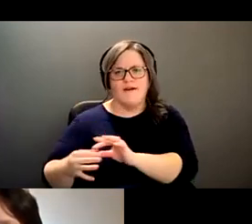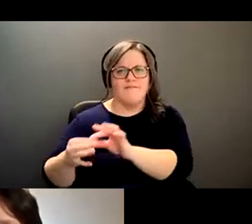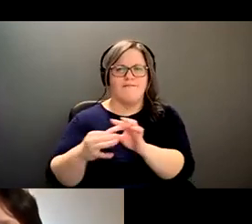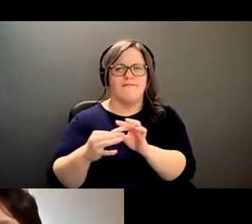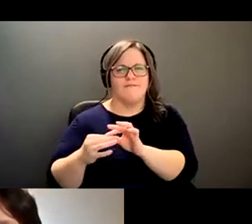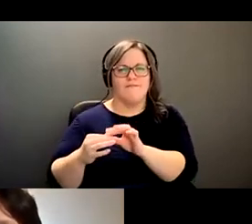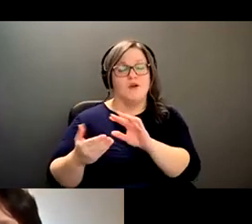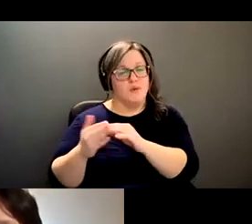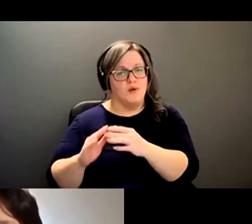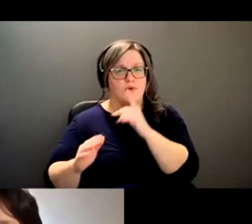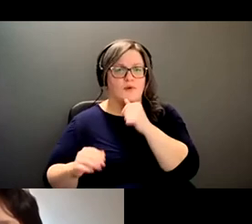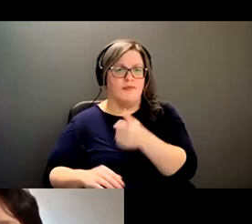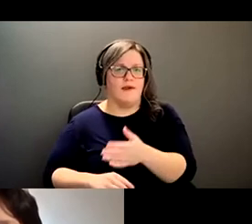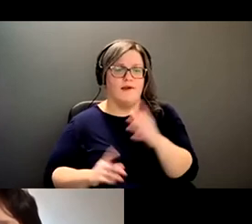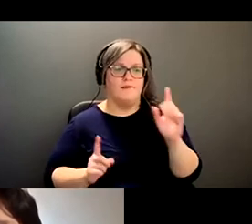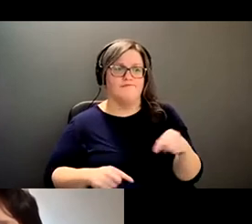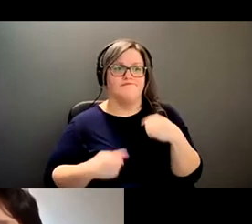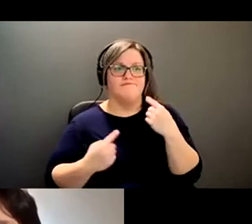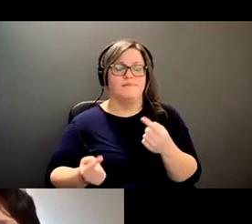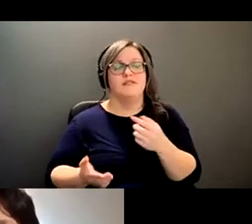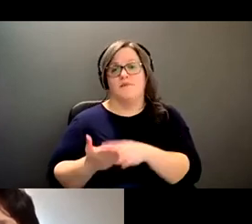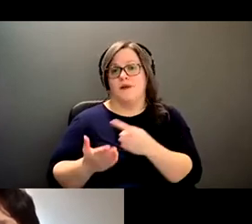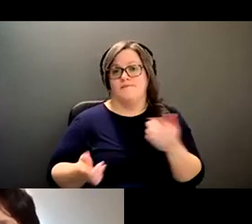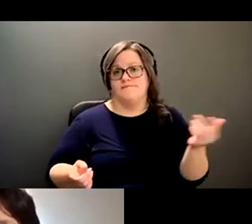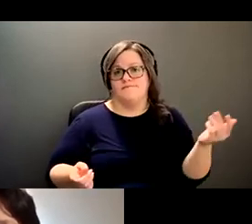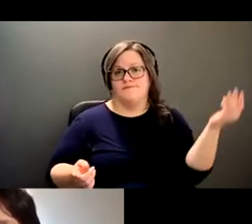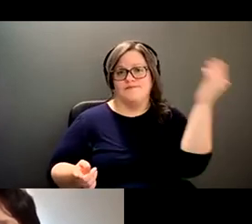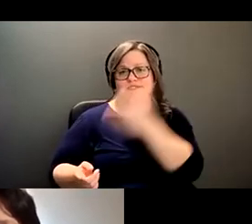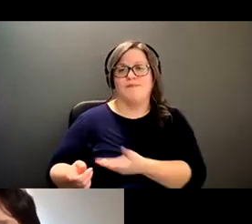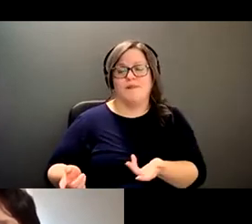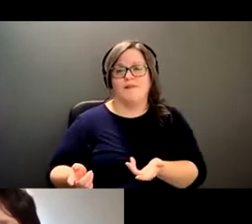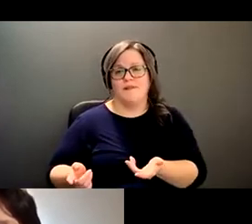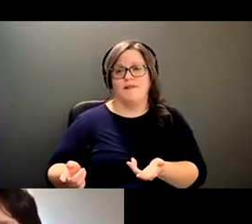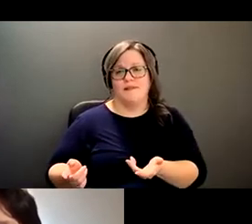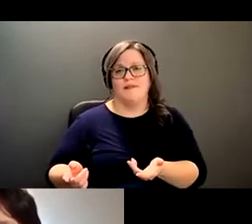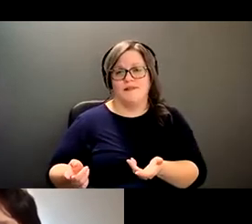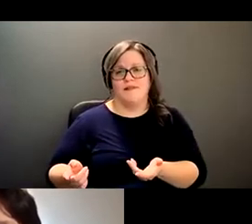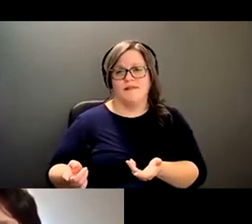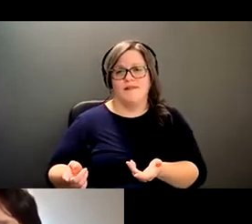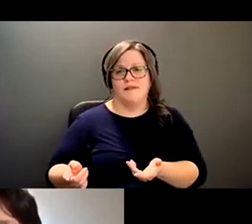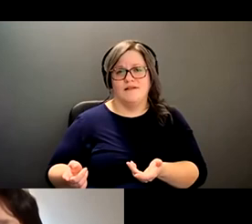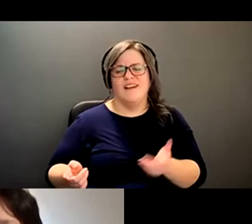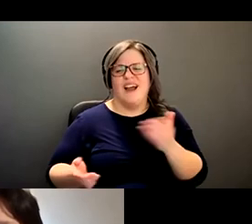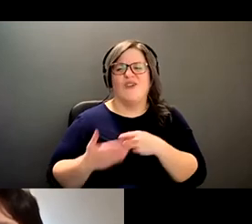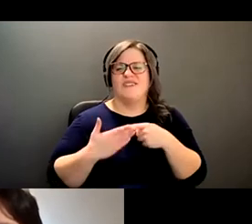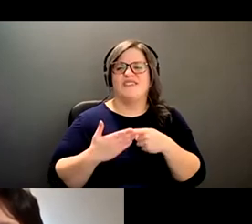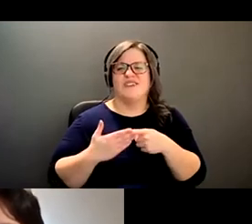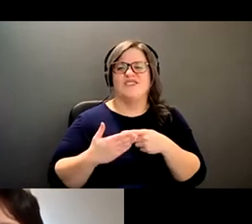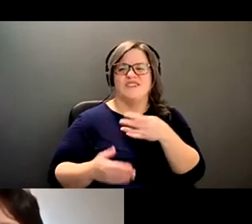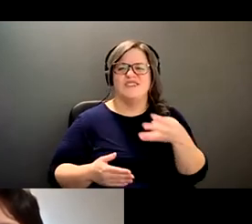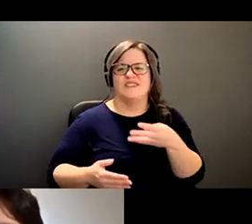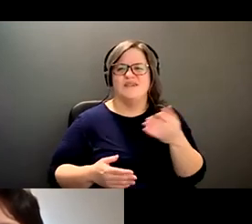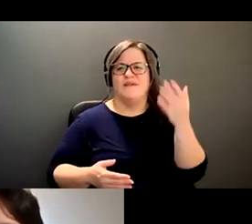there before and that aren't visible too. And I think that's something as well, I think we kind of touched upon in our discussion earlier, just